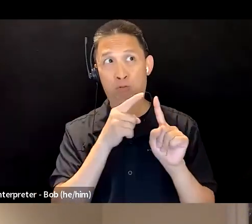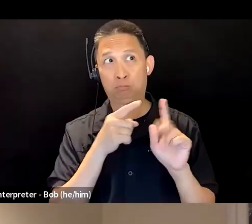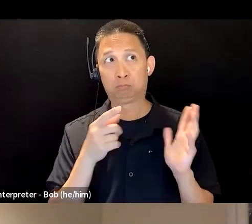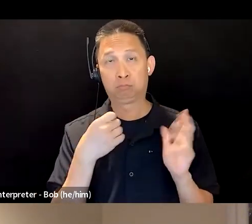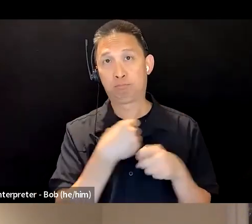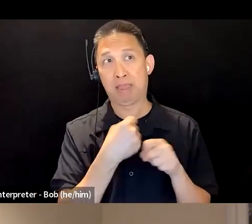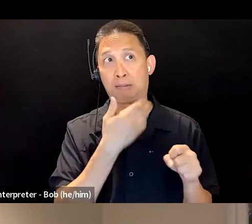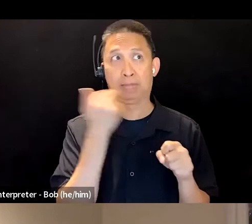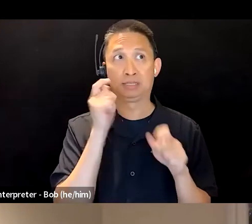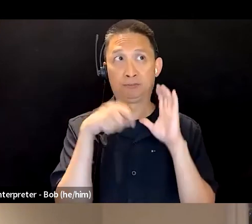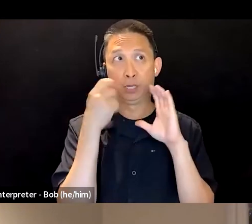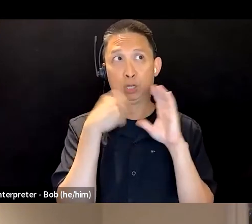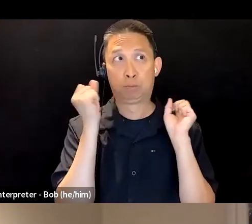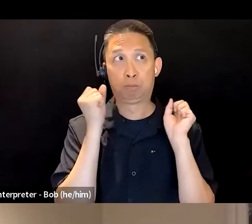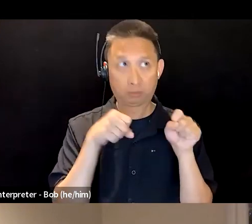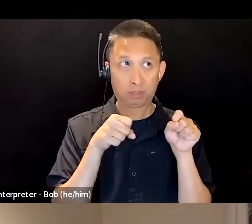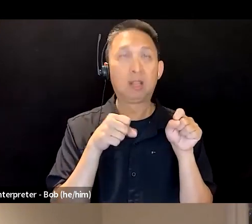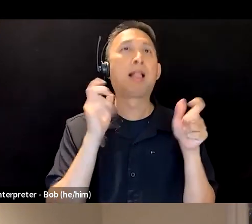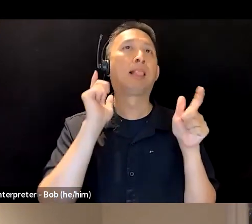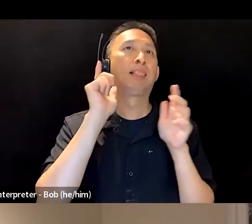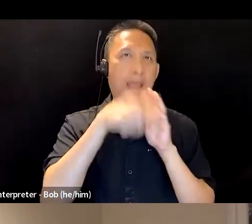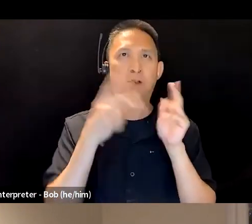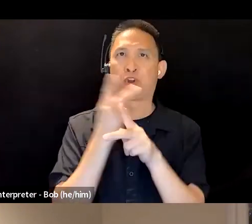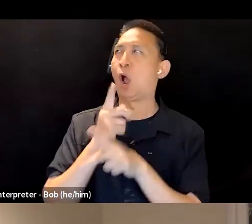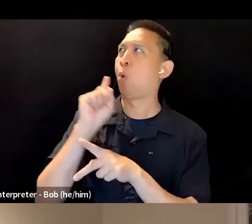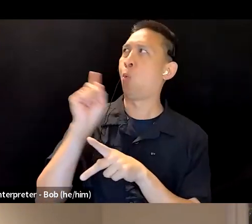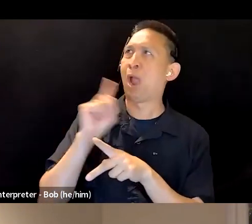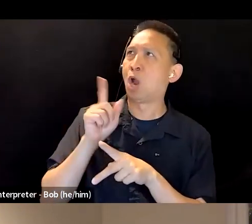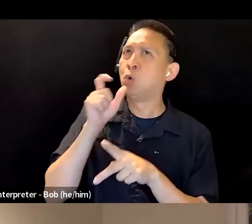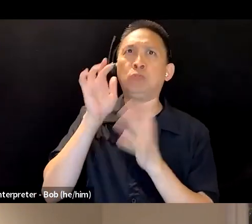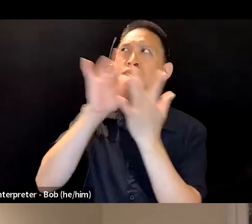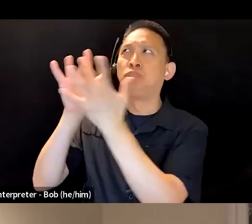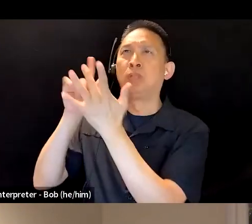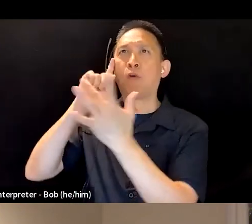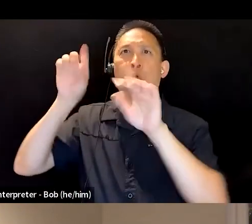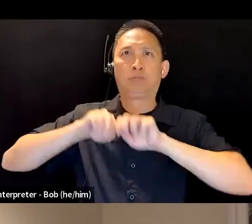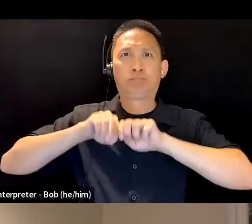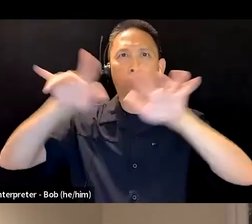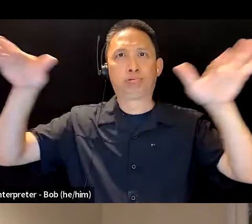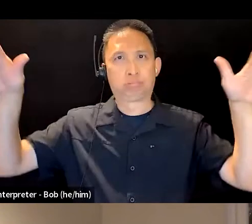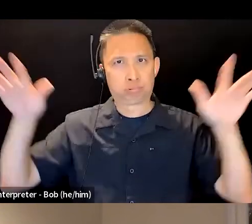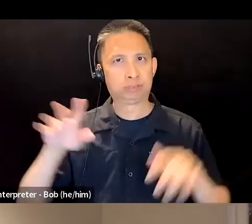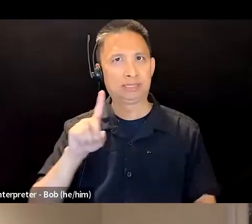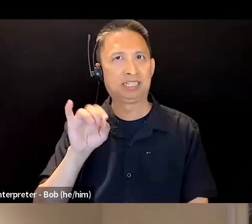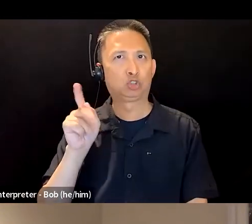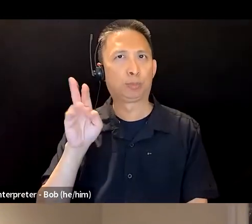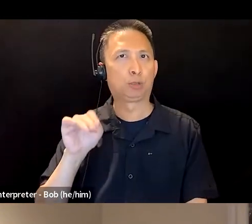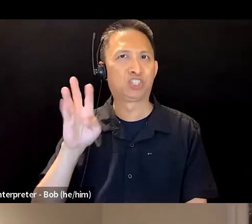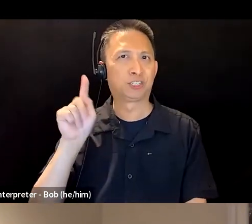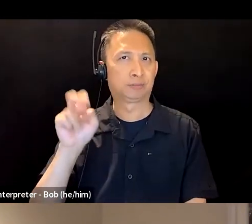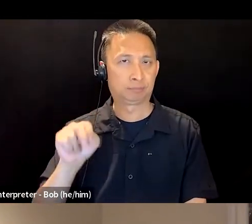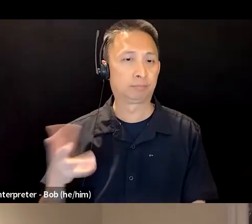it later. Now, the big exception to that, I think, are folks who get